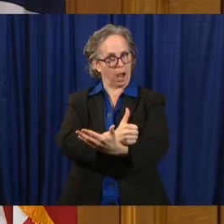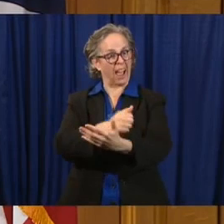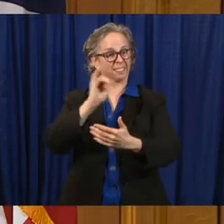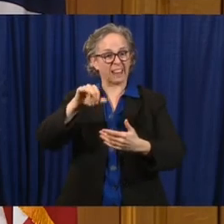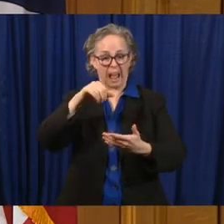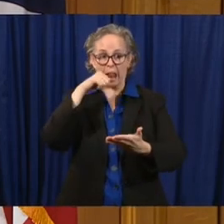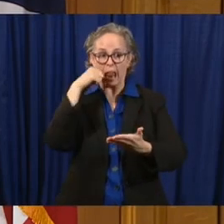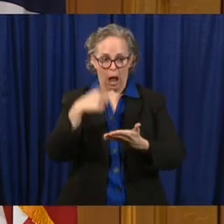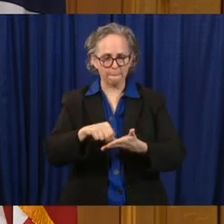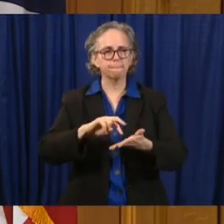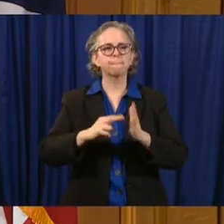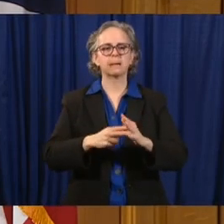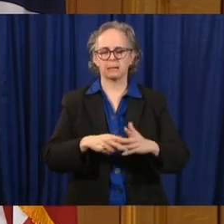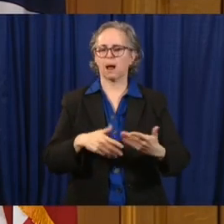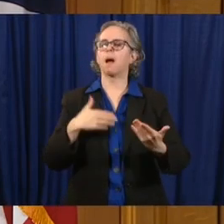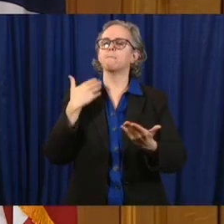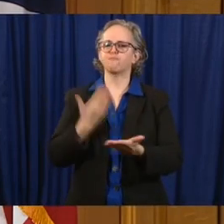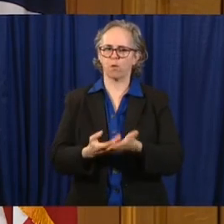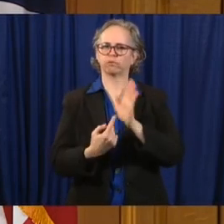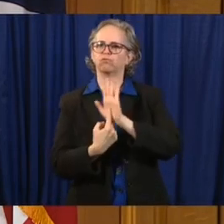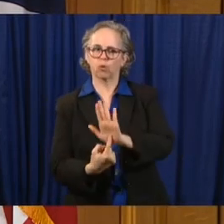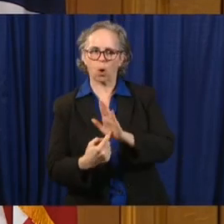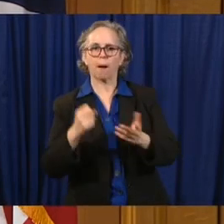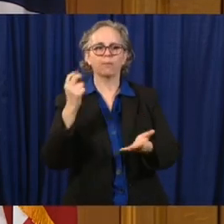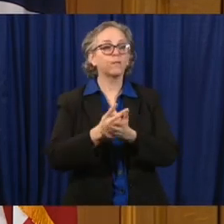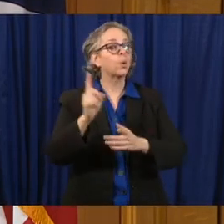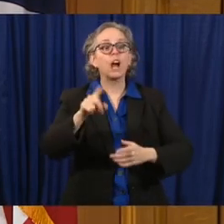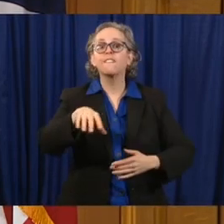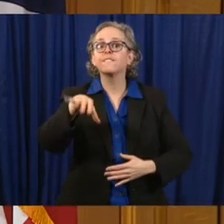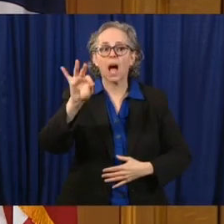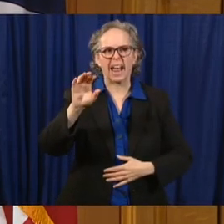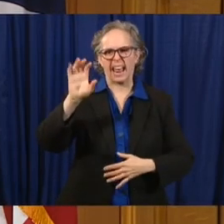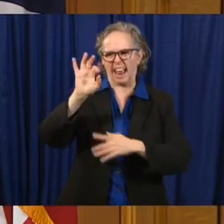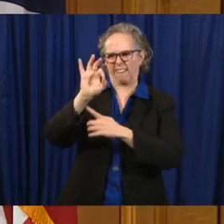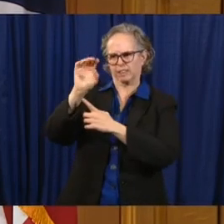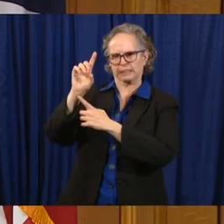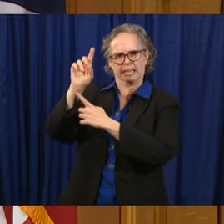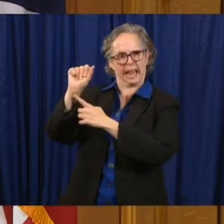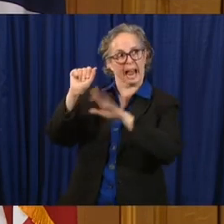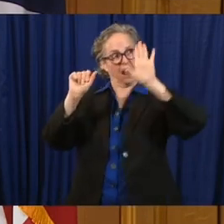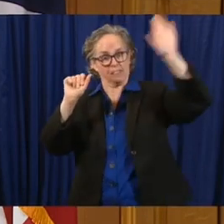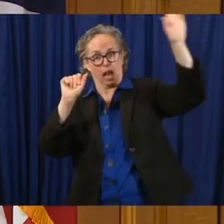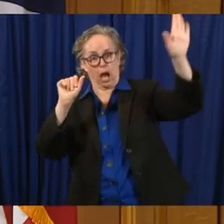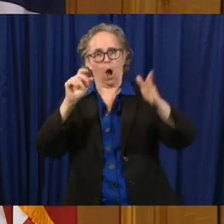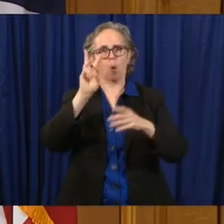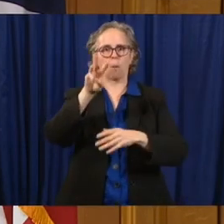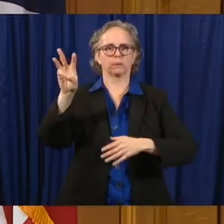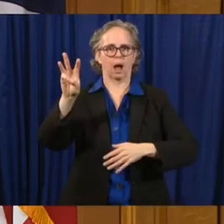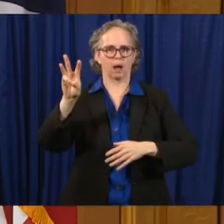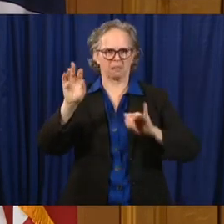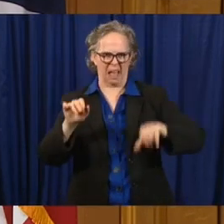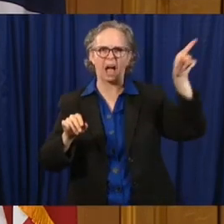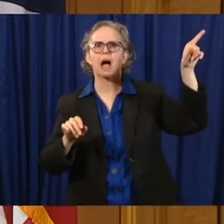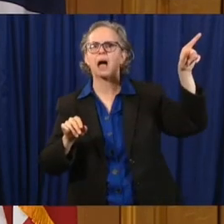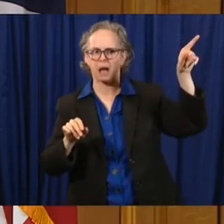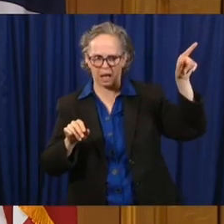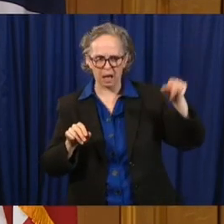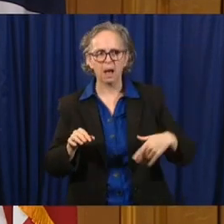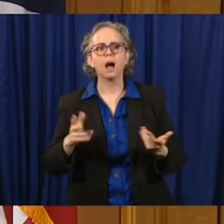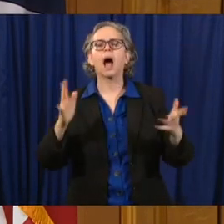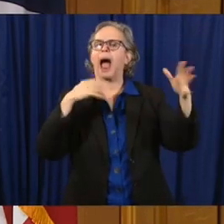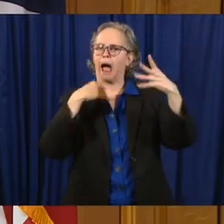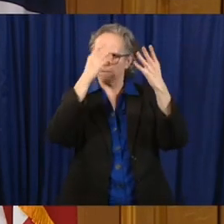website. That website and list of new vendors, as my understanding, is actually updated daily, so you can see